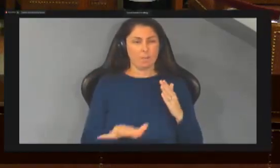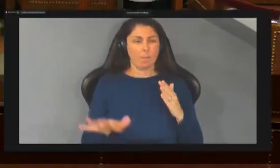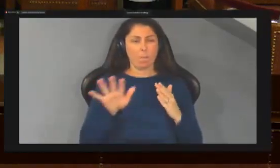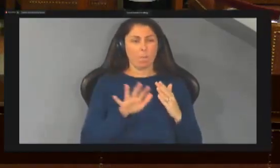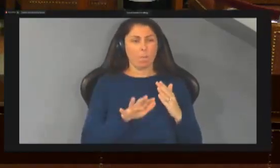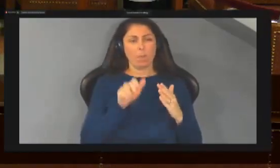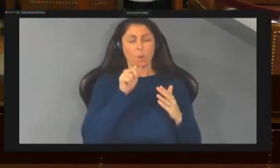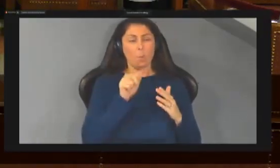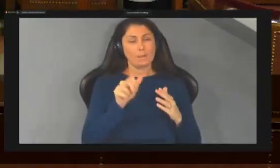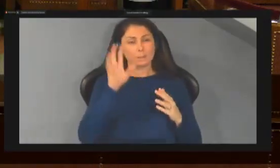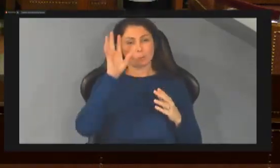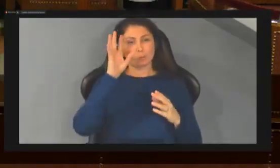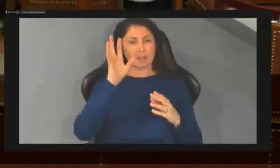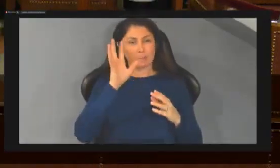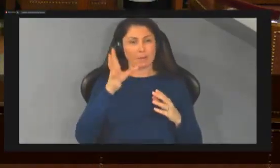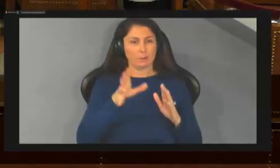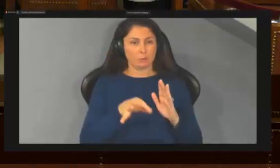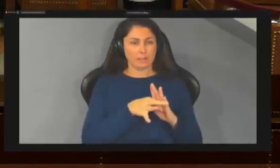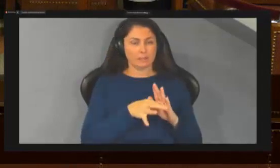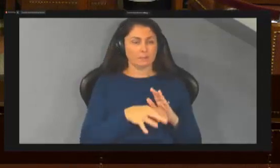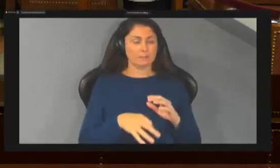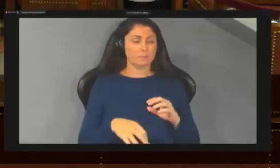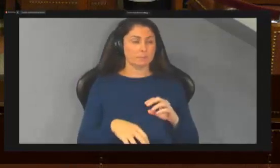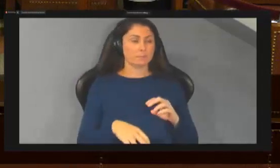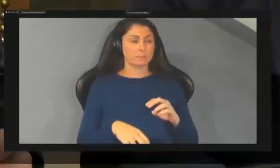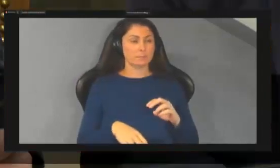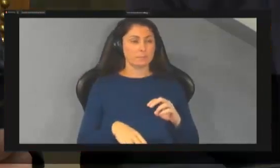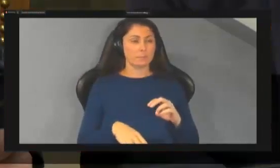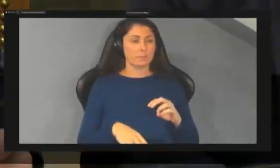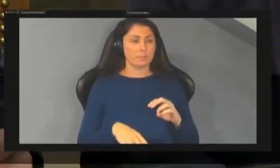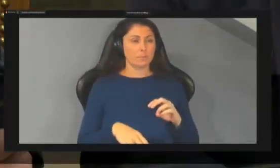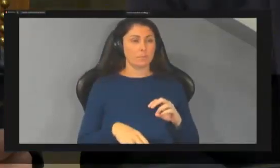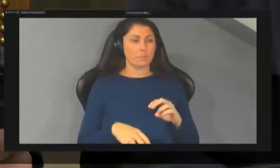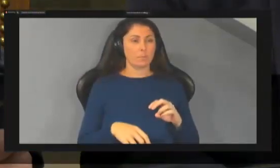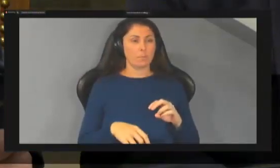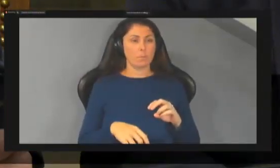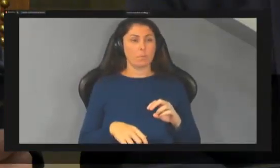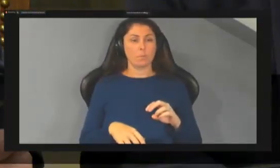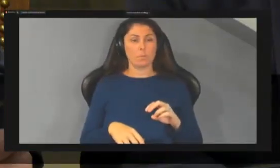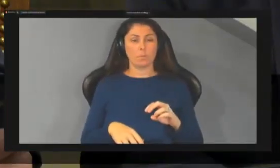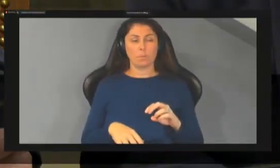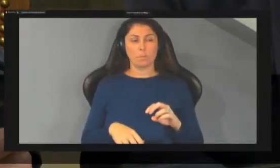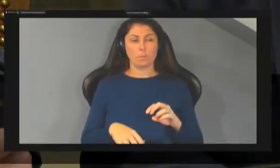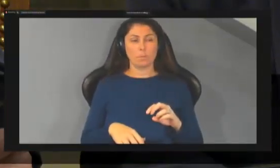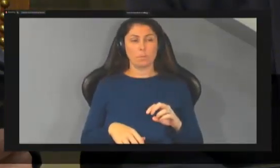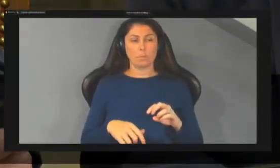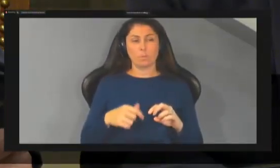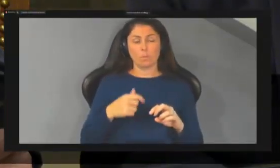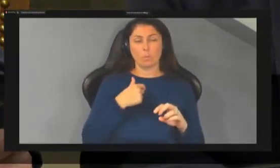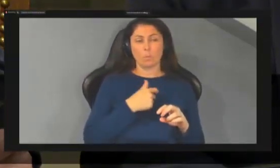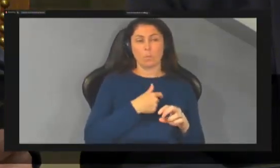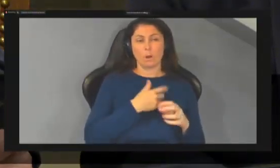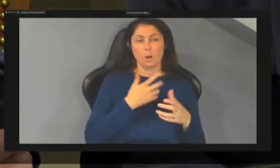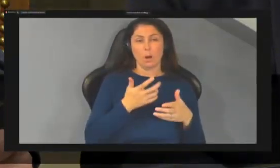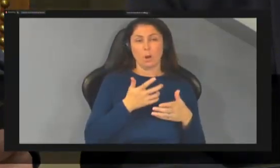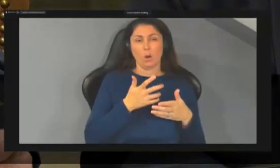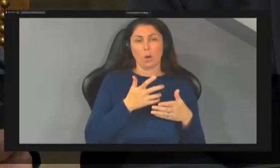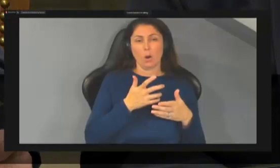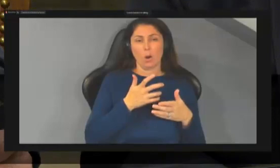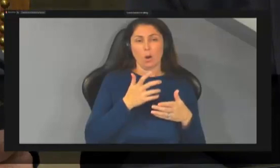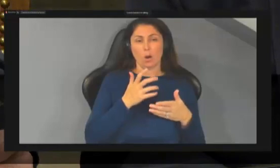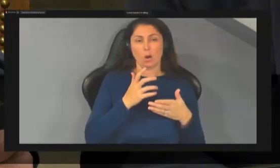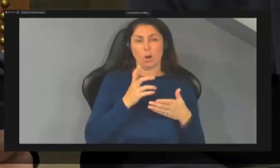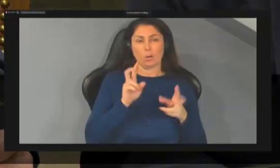randomly created, is all I'm saying. Yeah, sorry. But we're kind of running a credit card on something that we don't quite know what we're buying